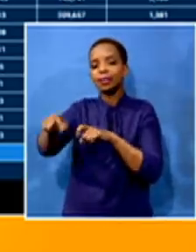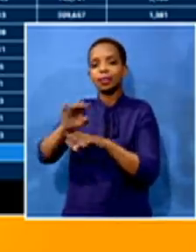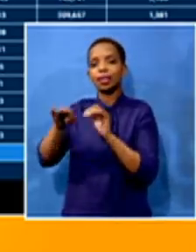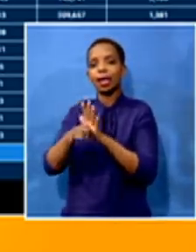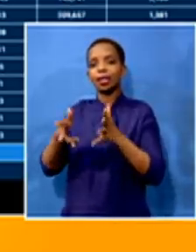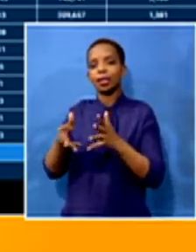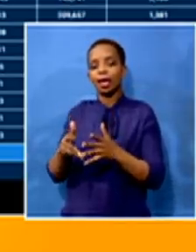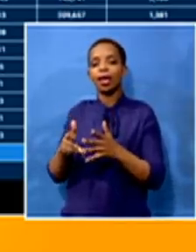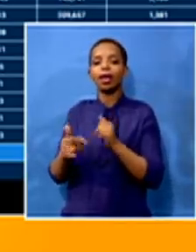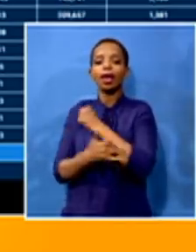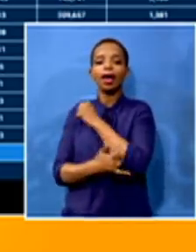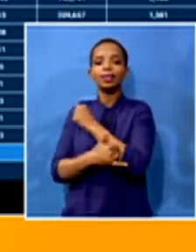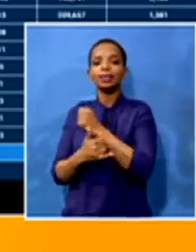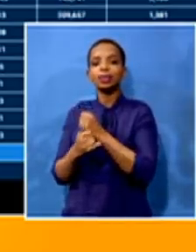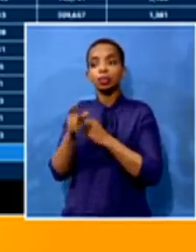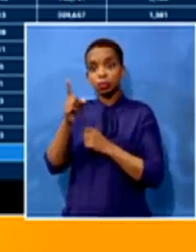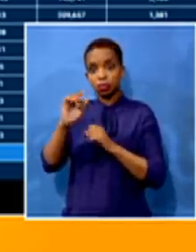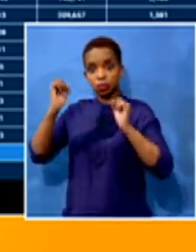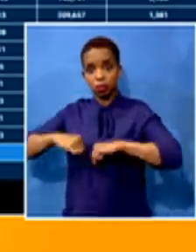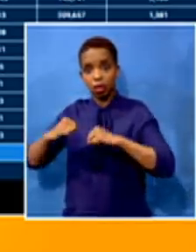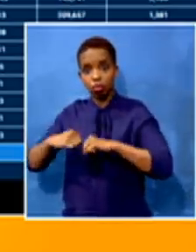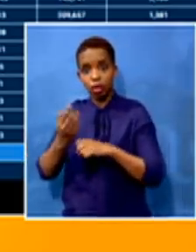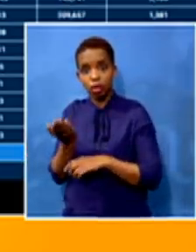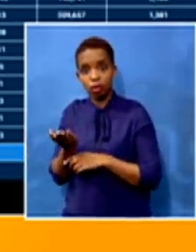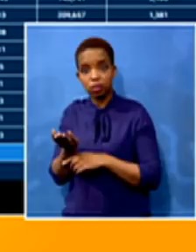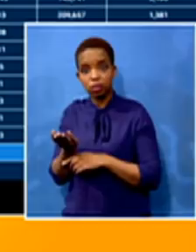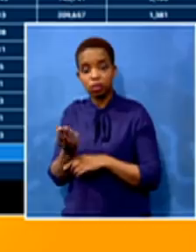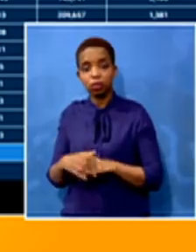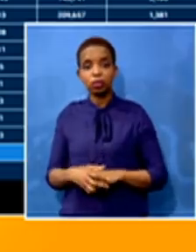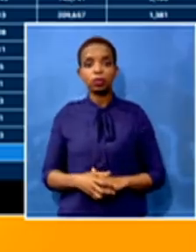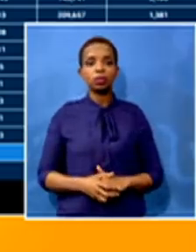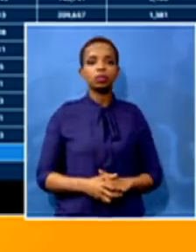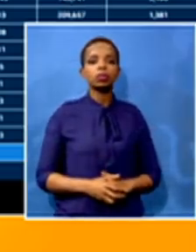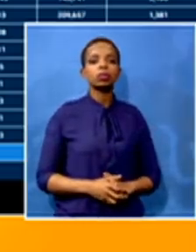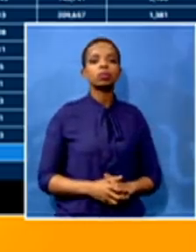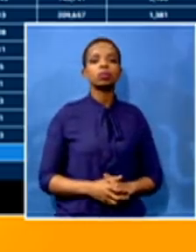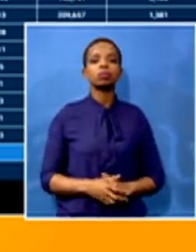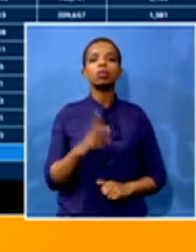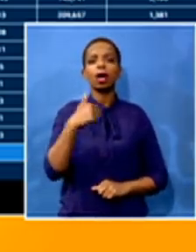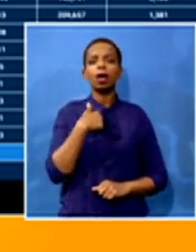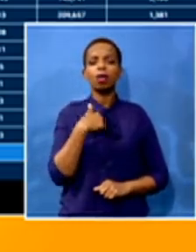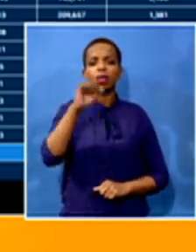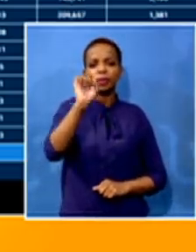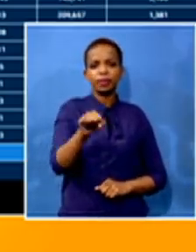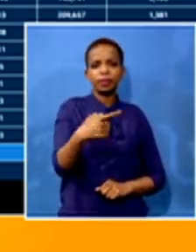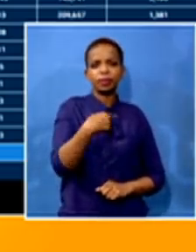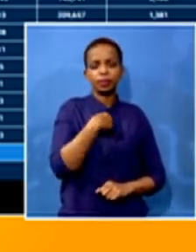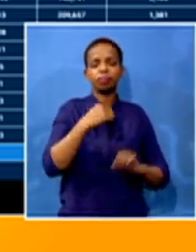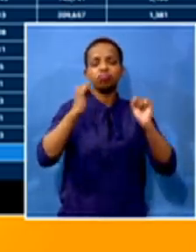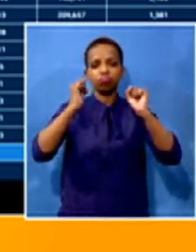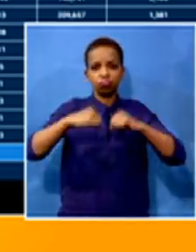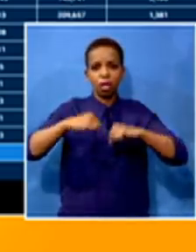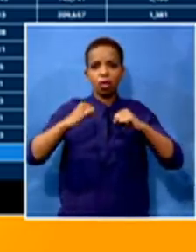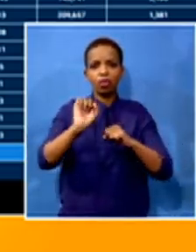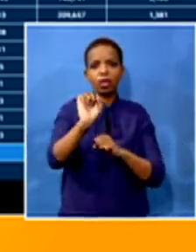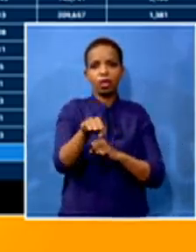currently dealing with. Would you concur with that, Dr. Nyati? I would concur with that. And if you look